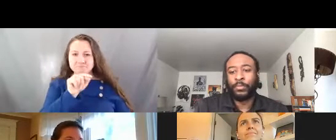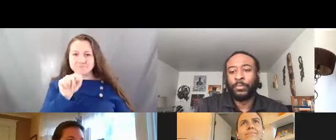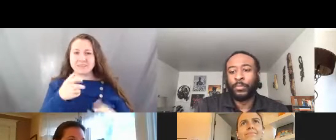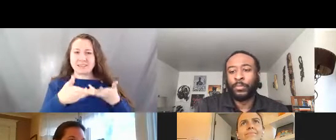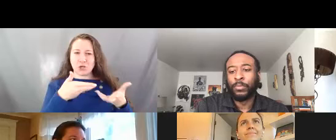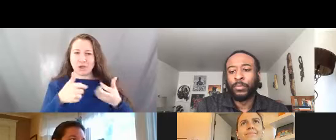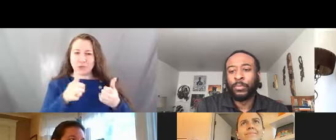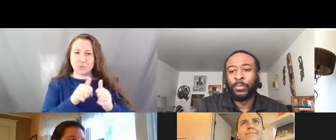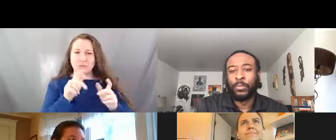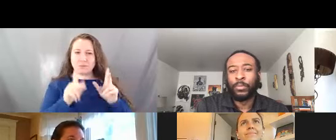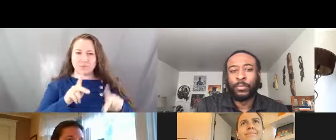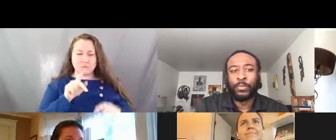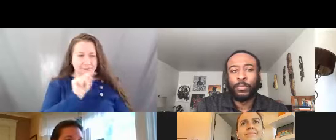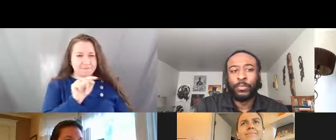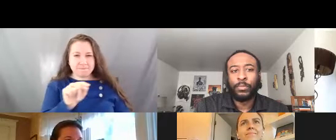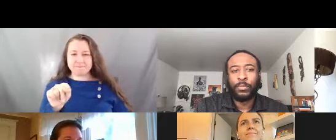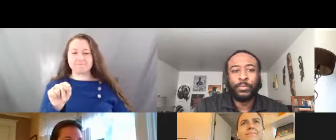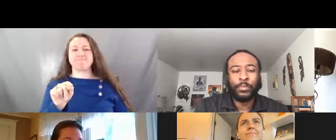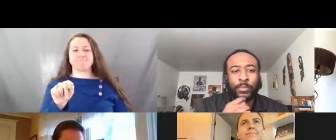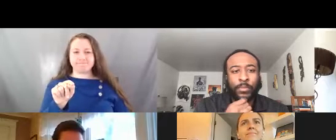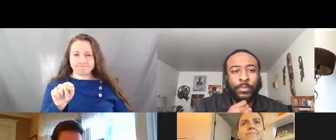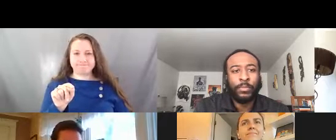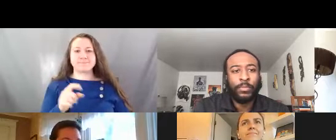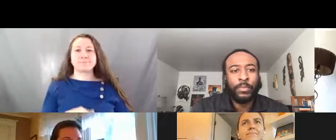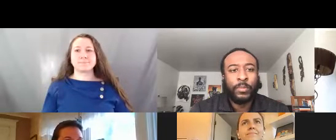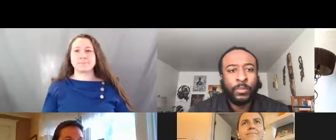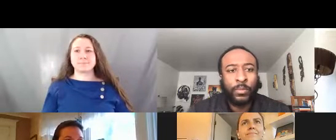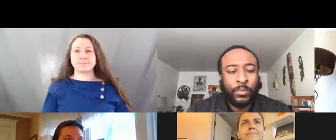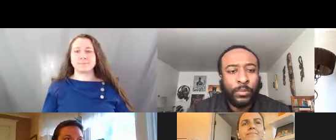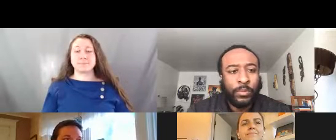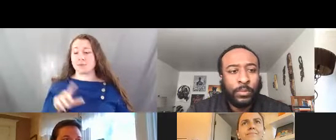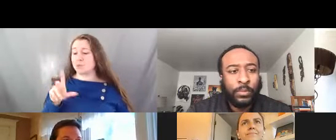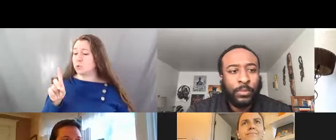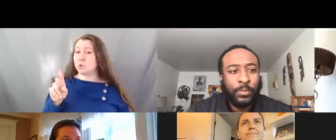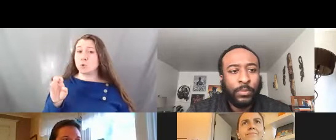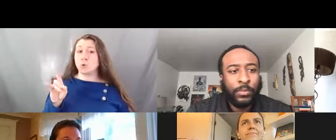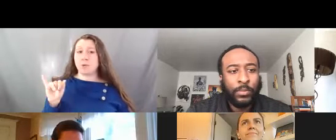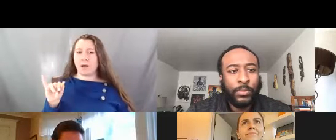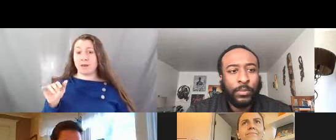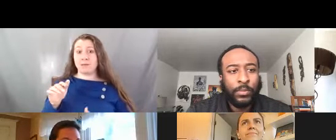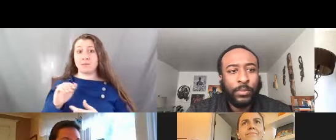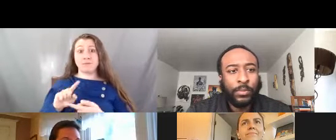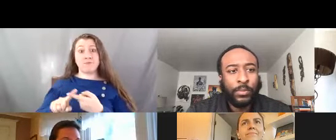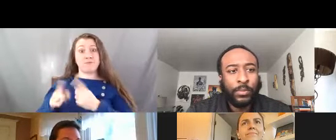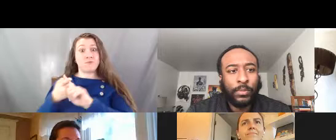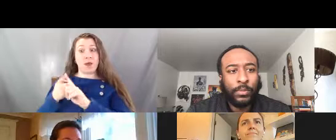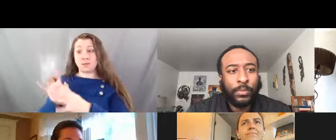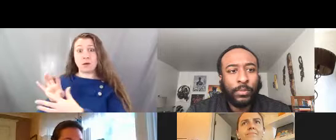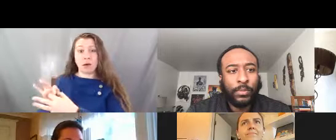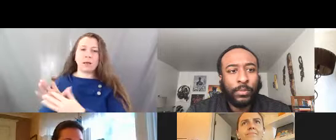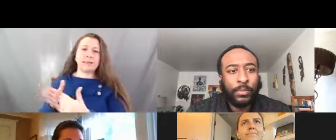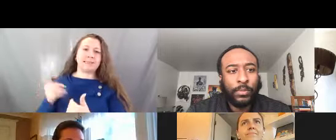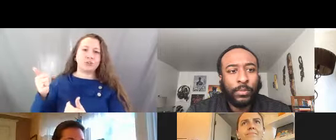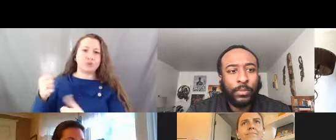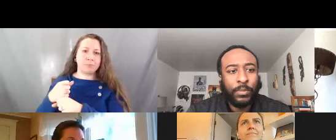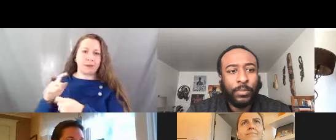with people. To be honest, I found it easier to make friends in Dubai. To be honest, just because